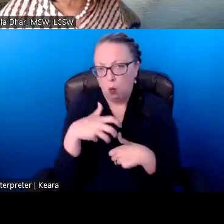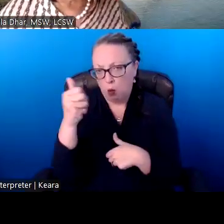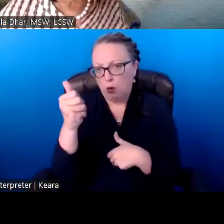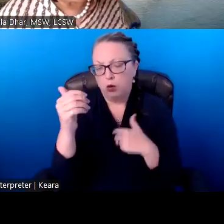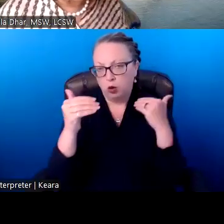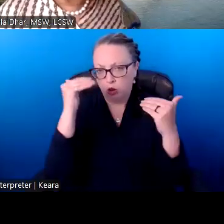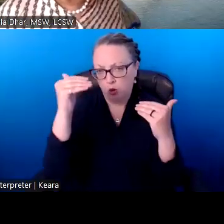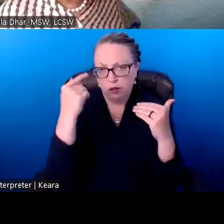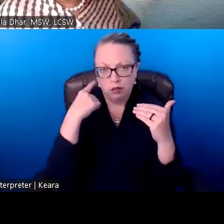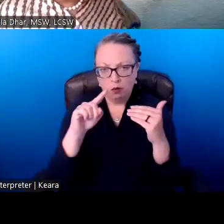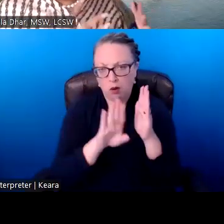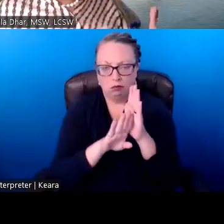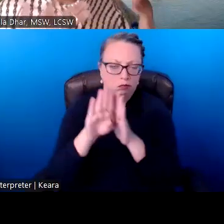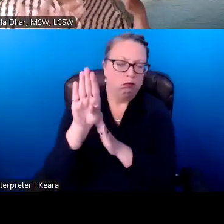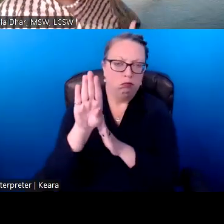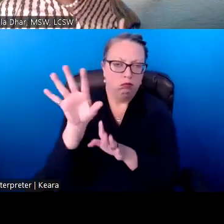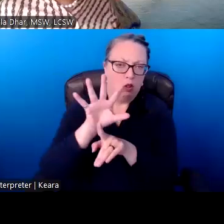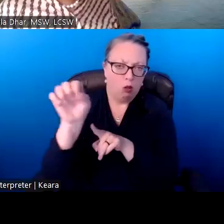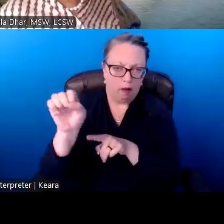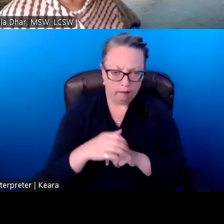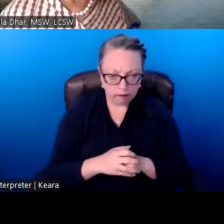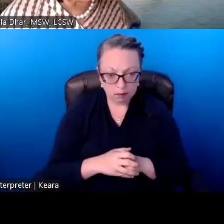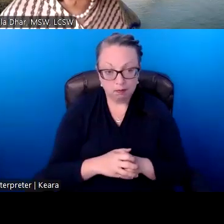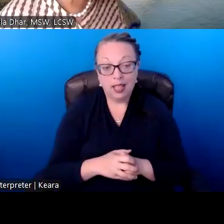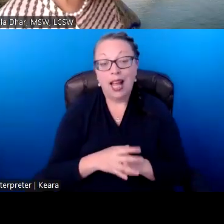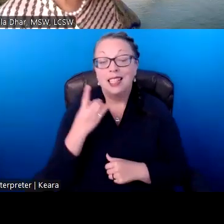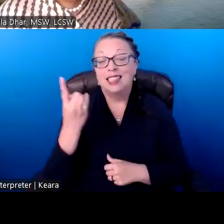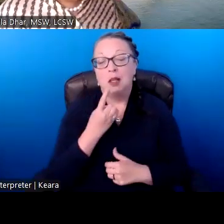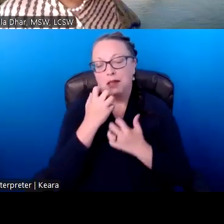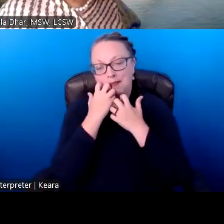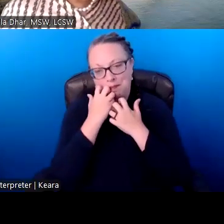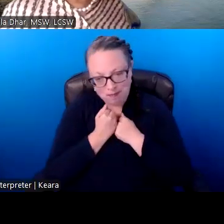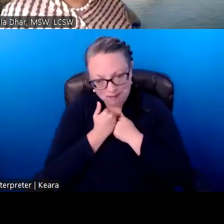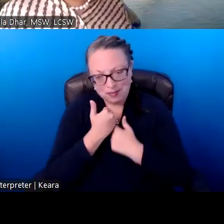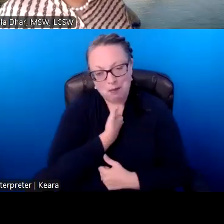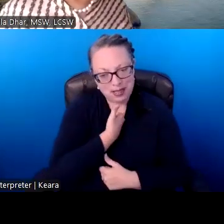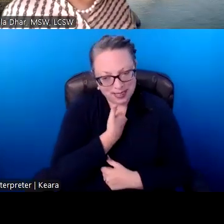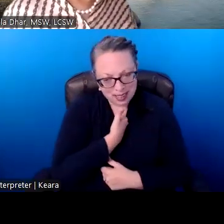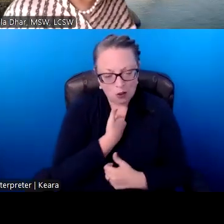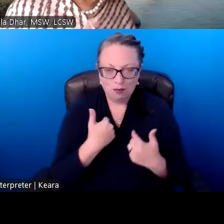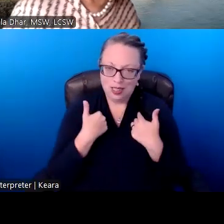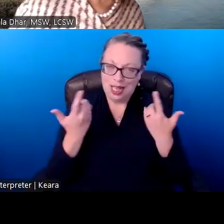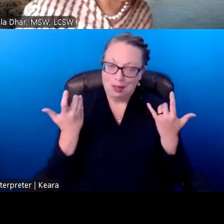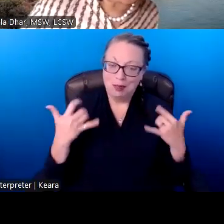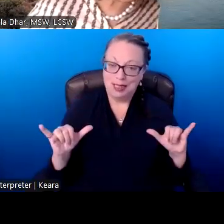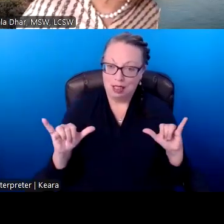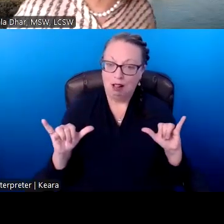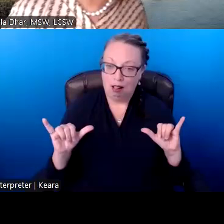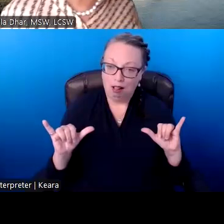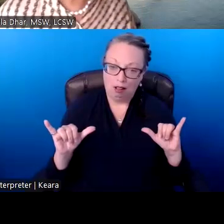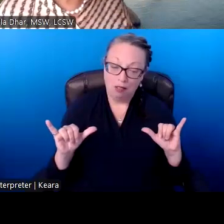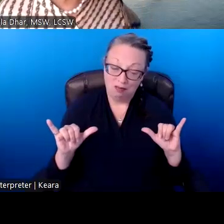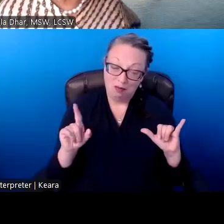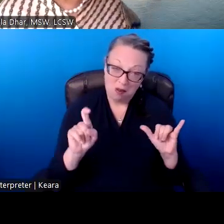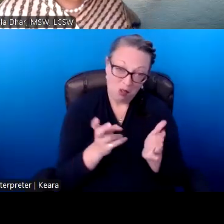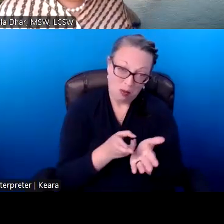thrive. And then this is something near and dear to my heart, which I have to still, to be really candid,